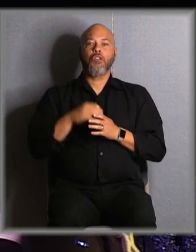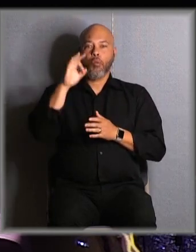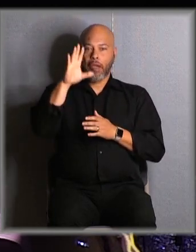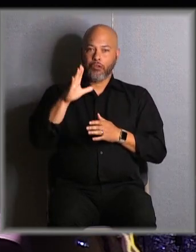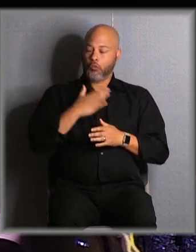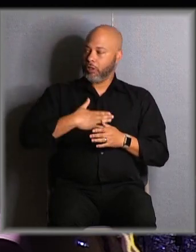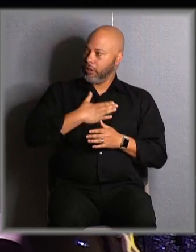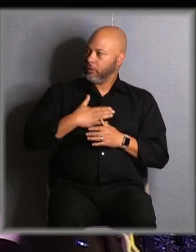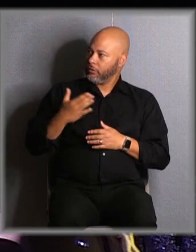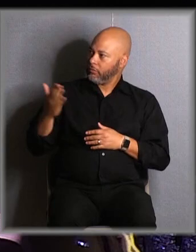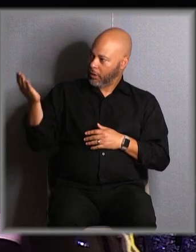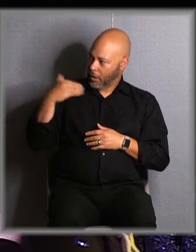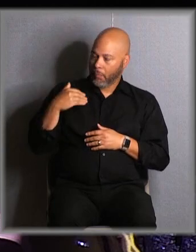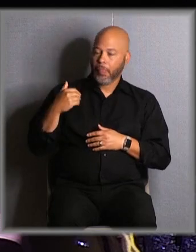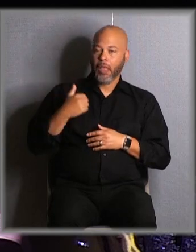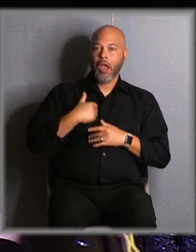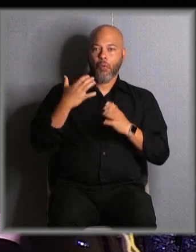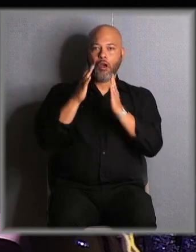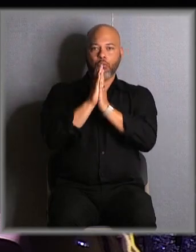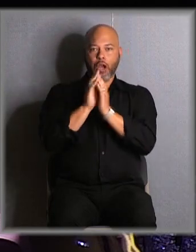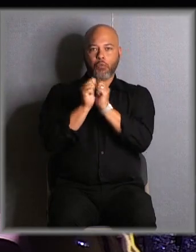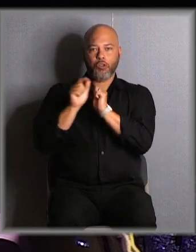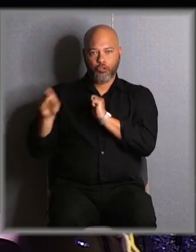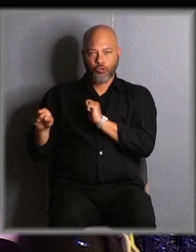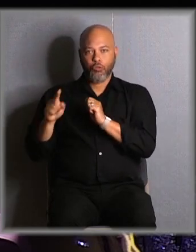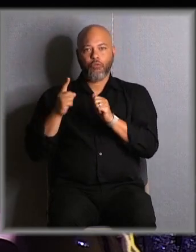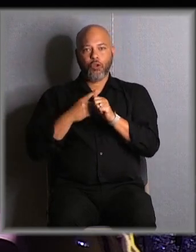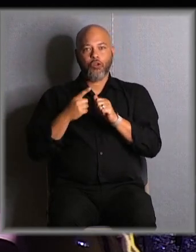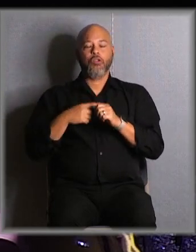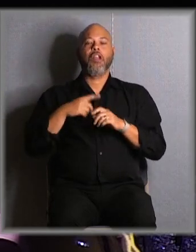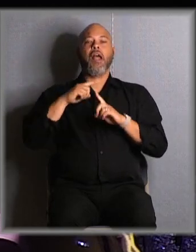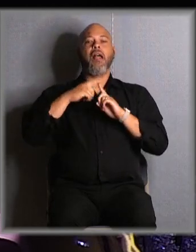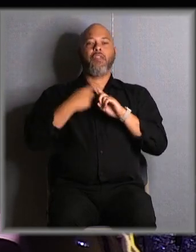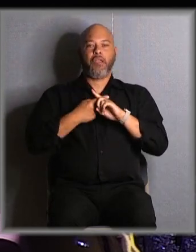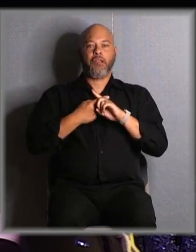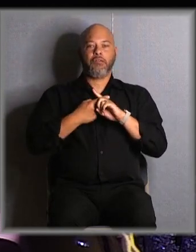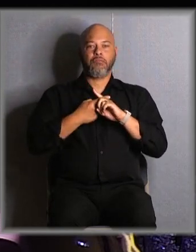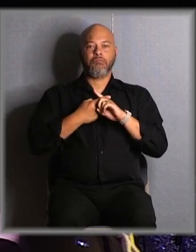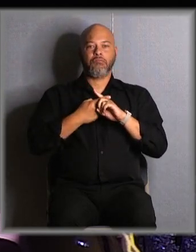will, come. I want to have a word of prayer with you. And then